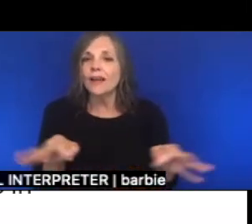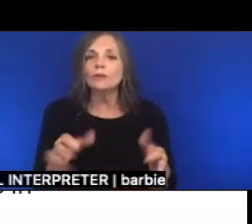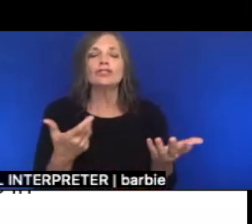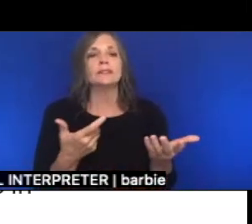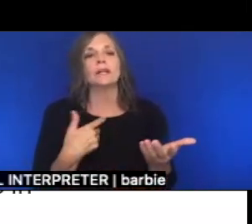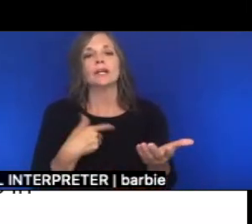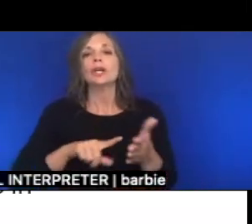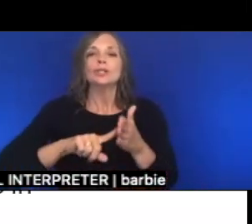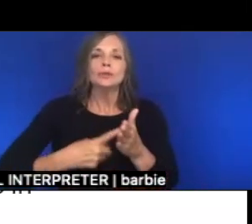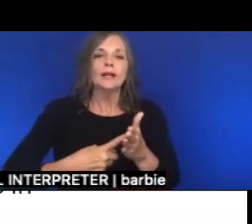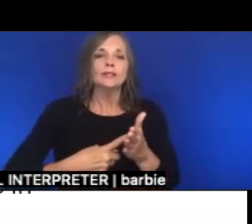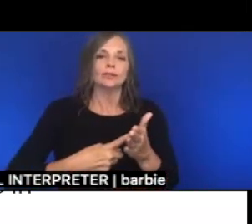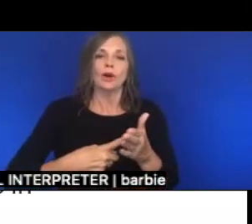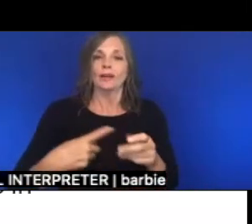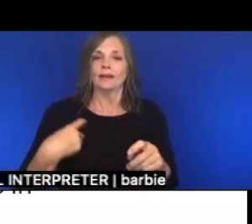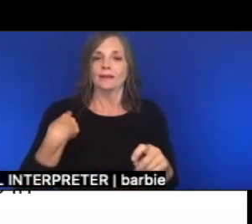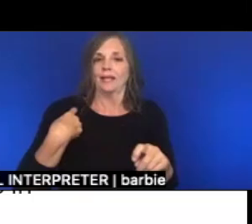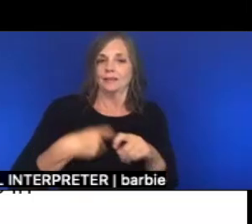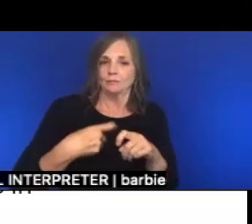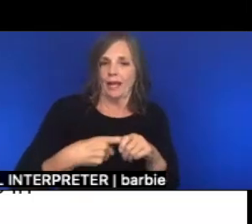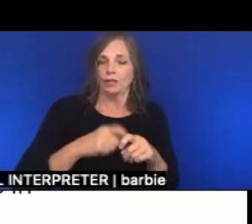and interpreting, which is like